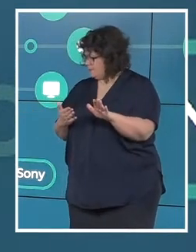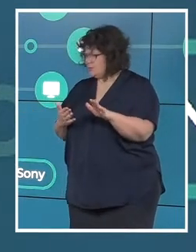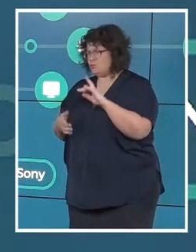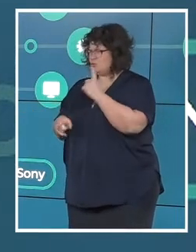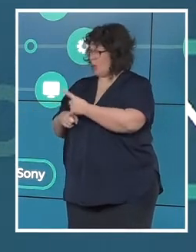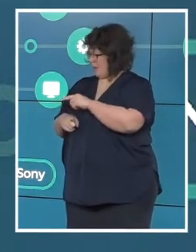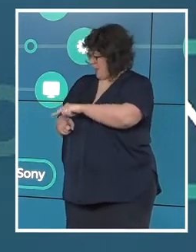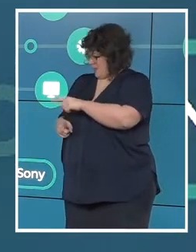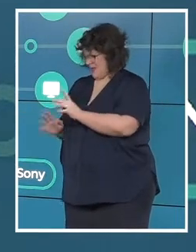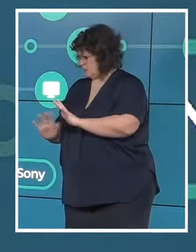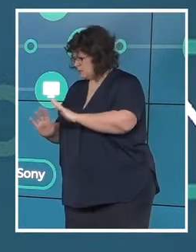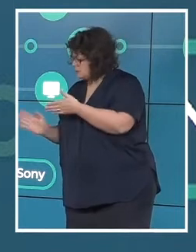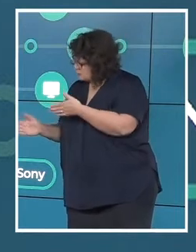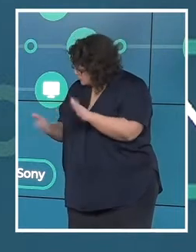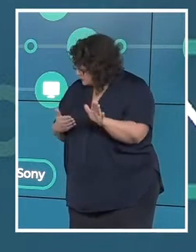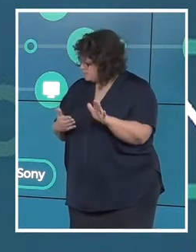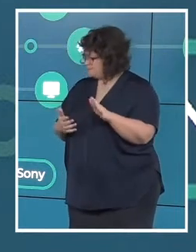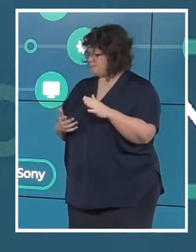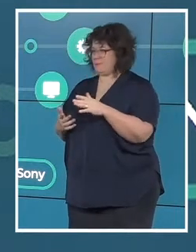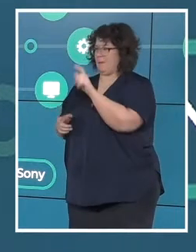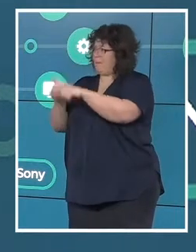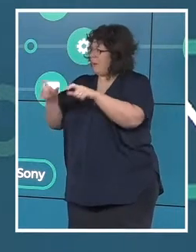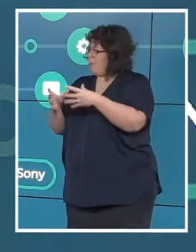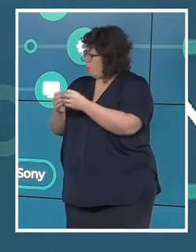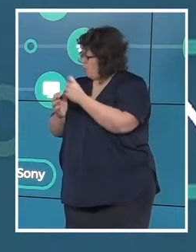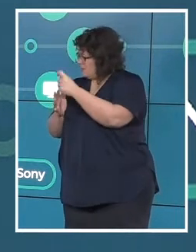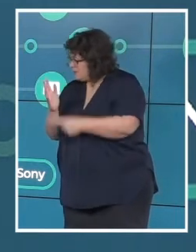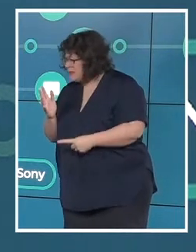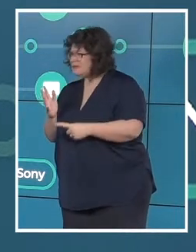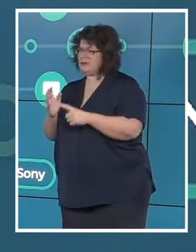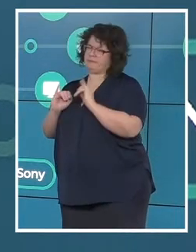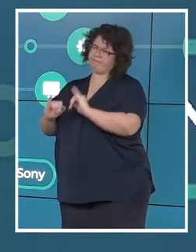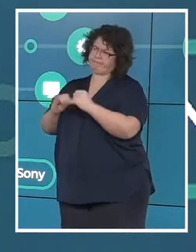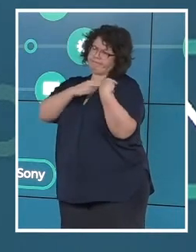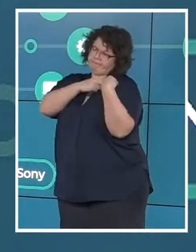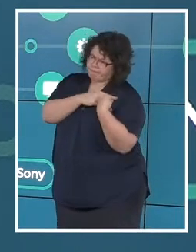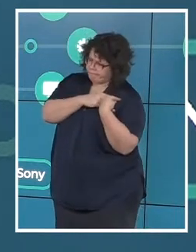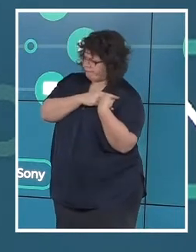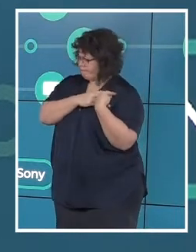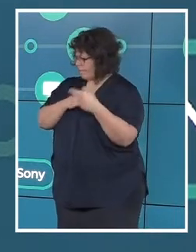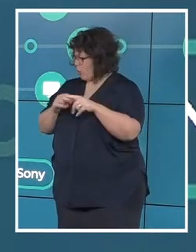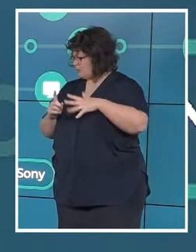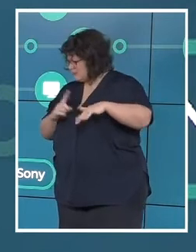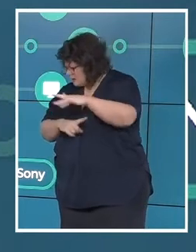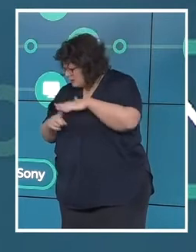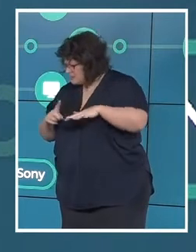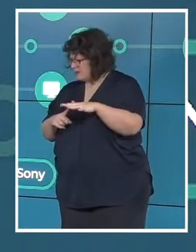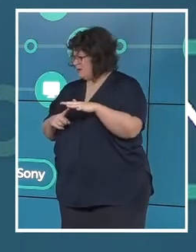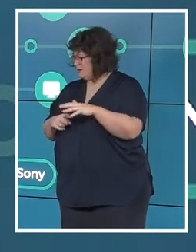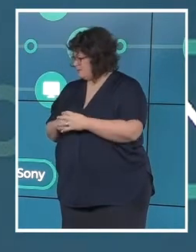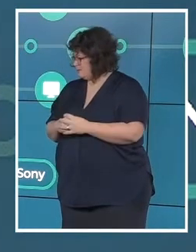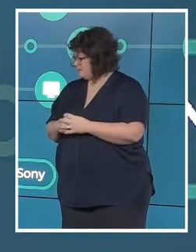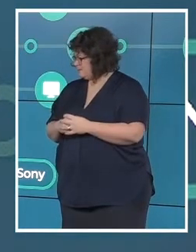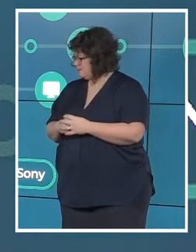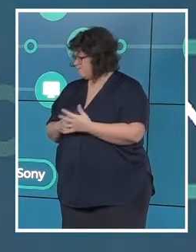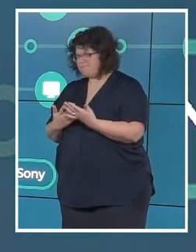We're not. But the dominant story based on ableism keeps isolating us. So